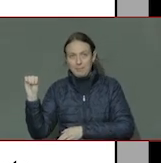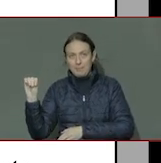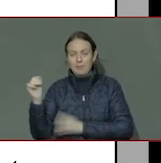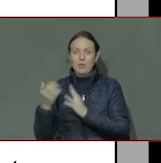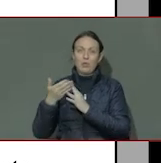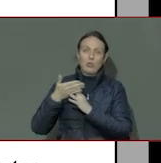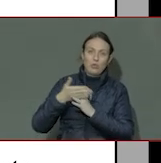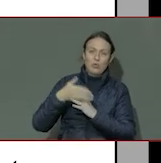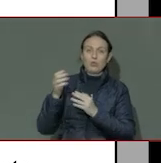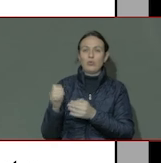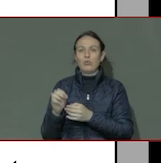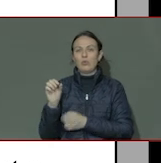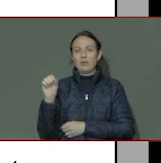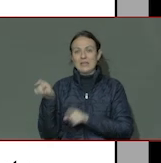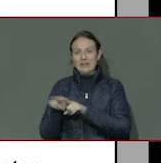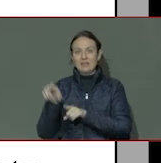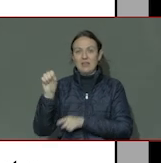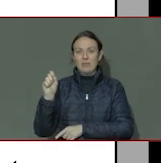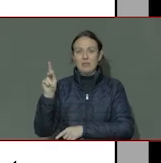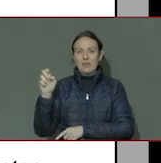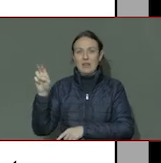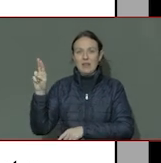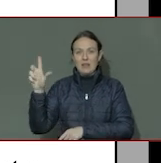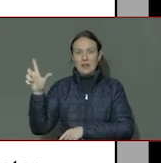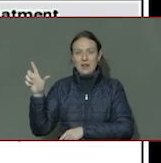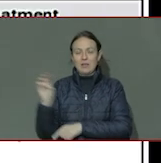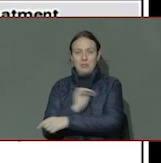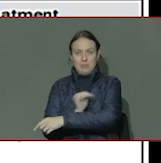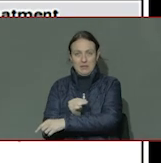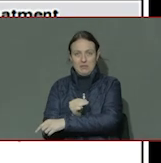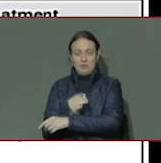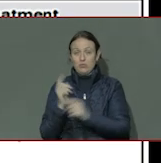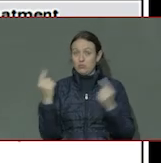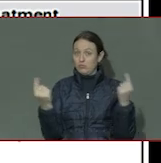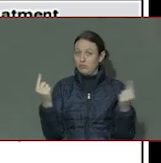So this question is 2 different parts.